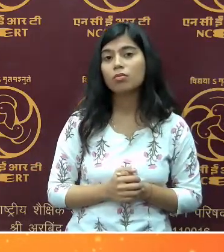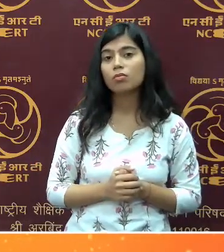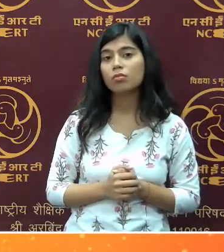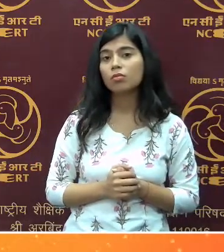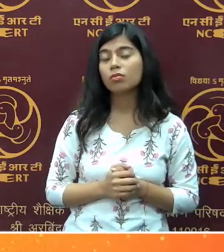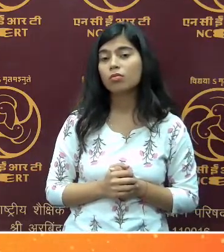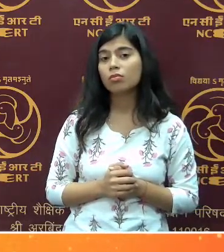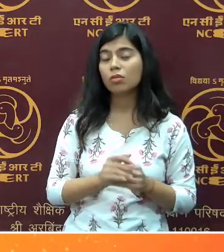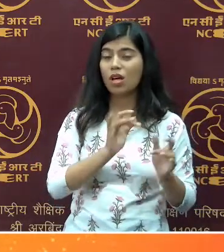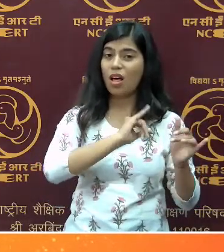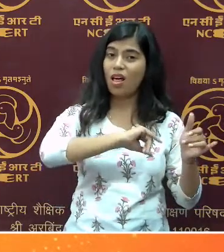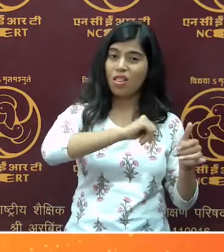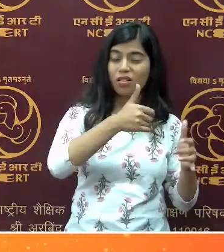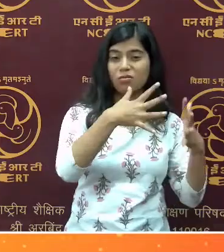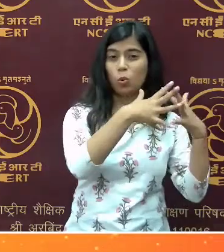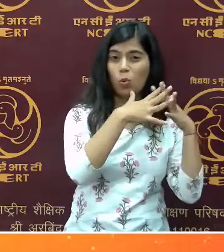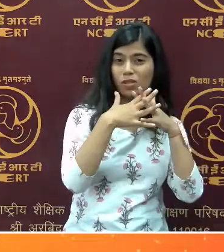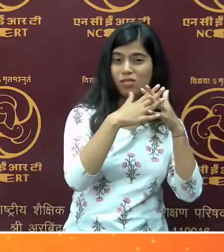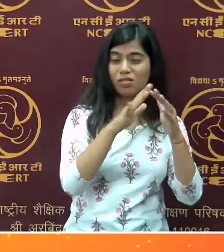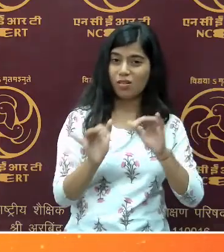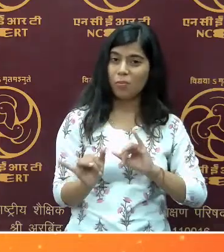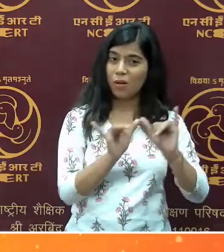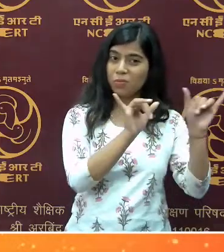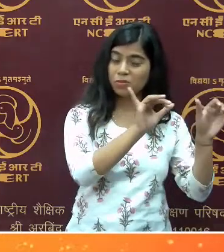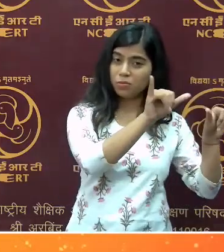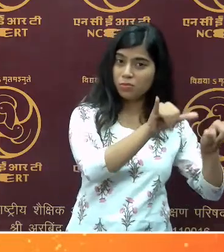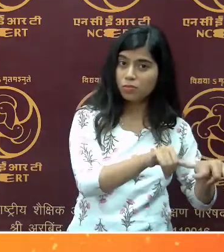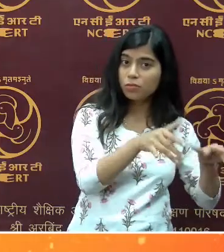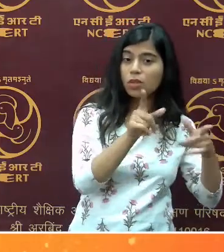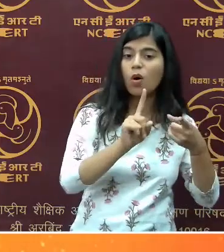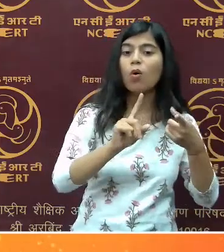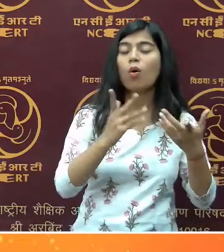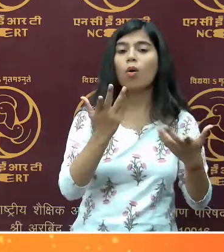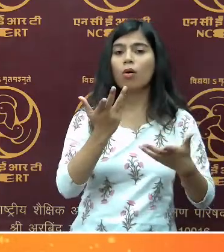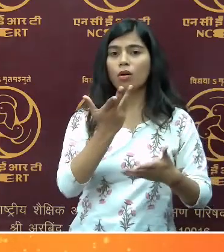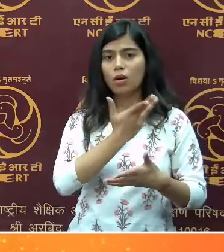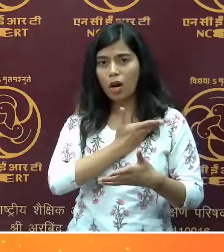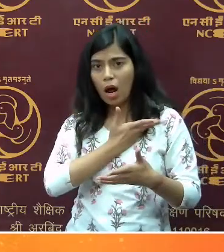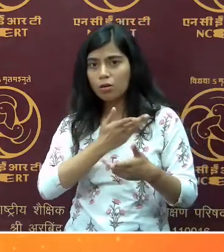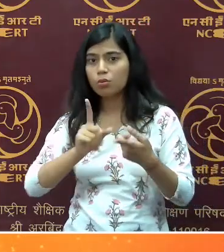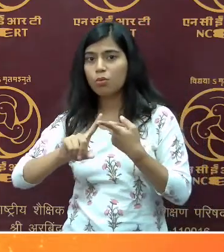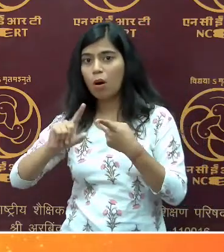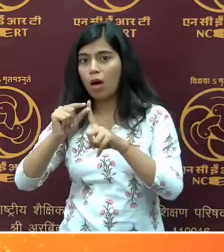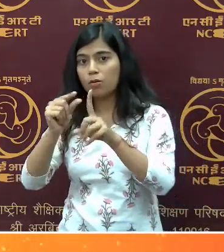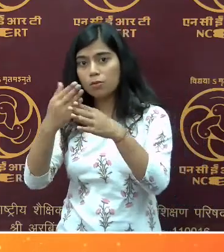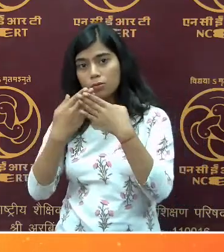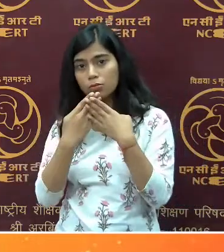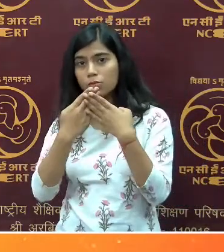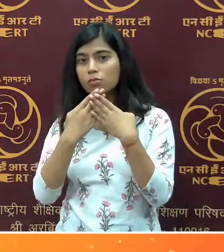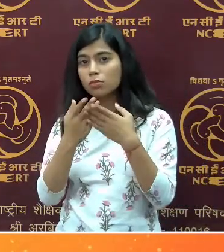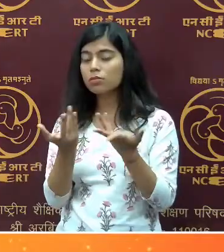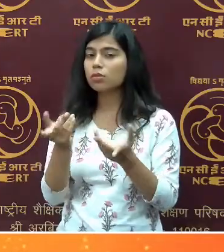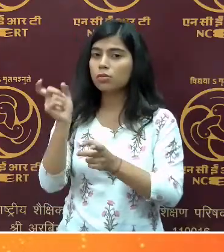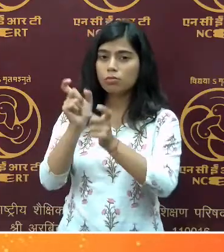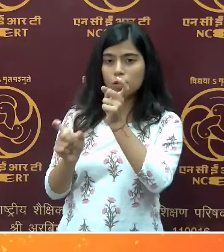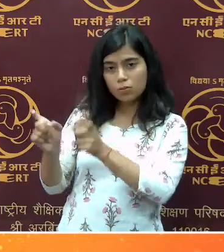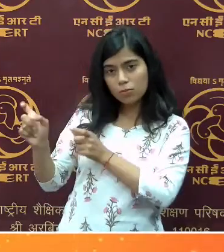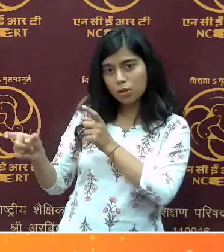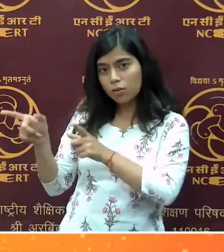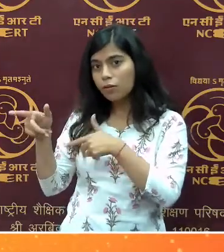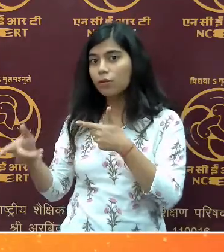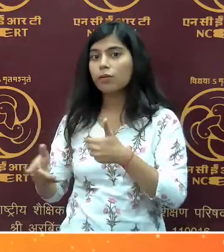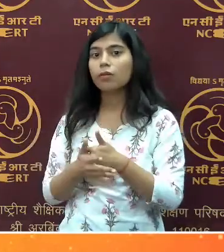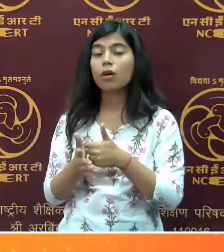of right to education. So, education, elementary education has become a fundamental right of a person. Now, it is under